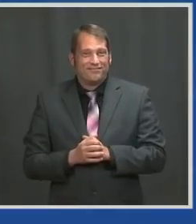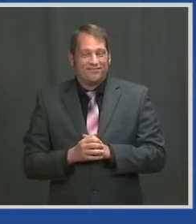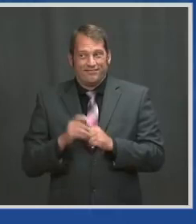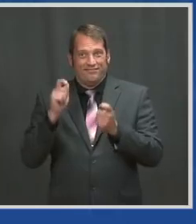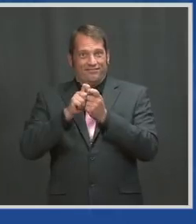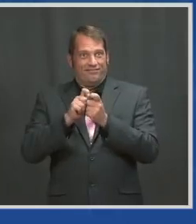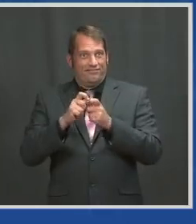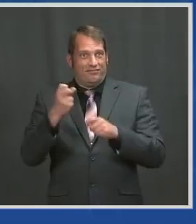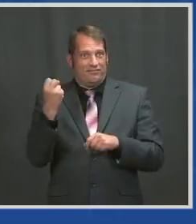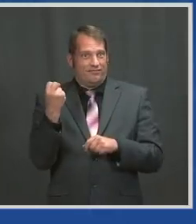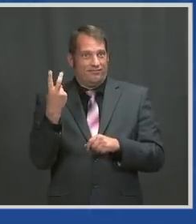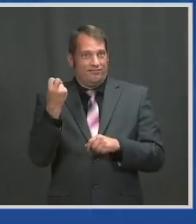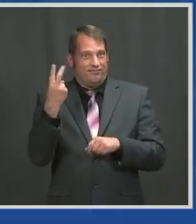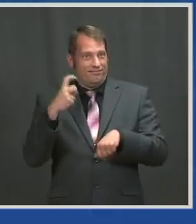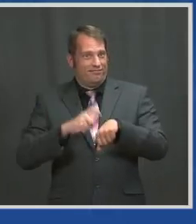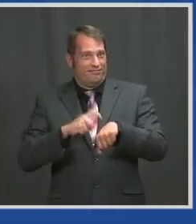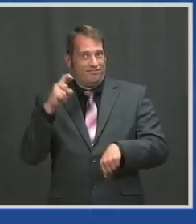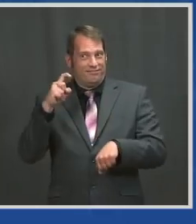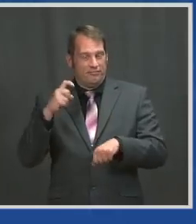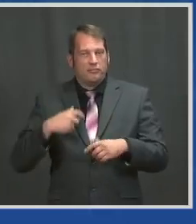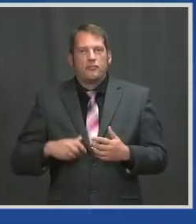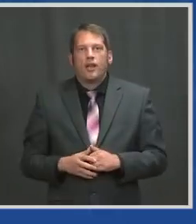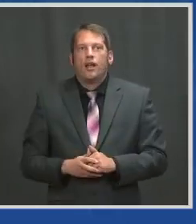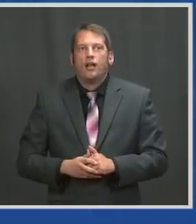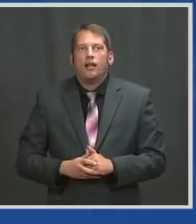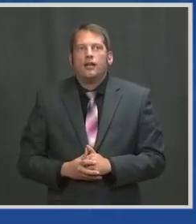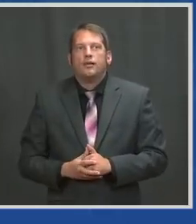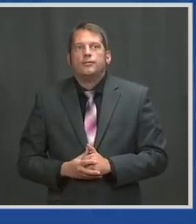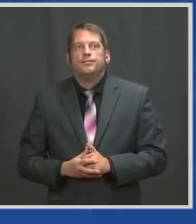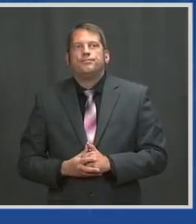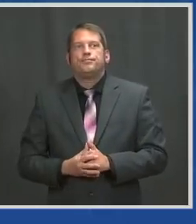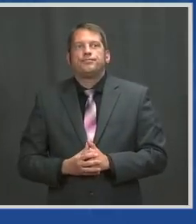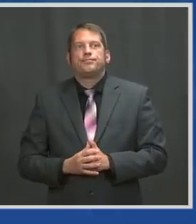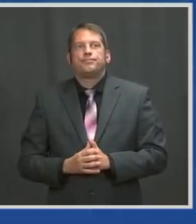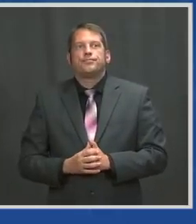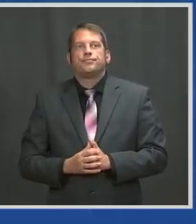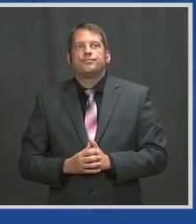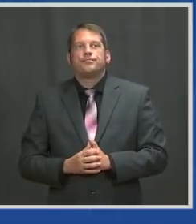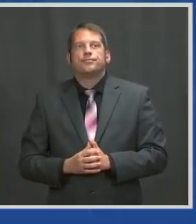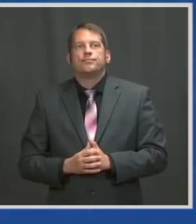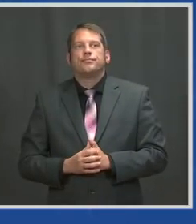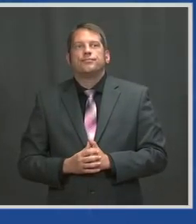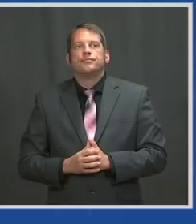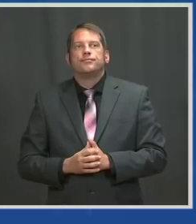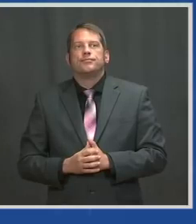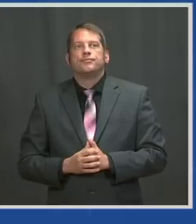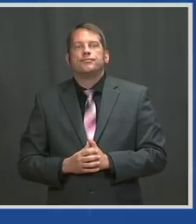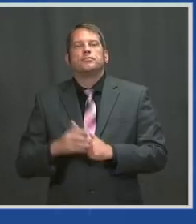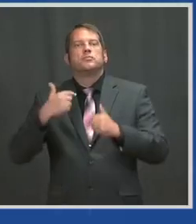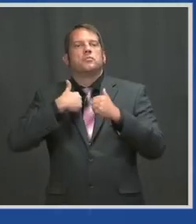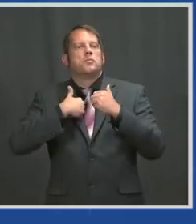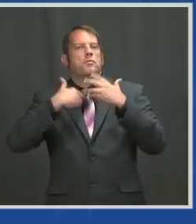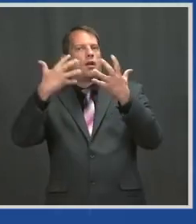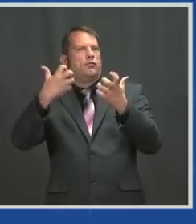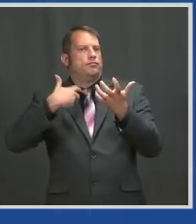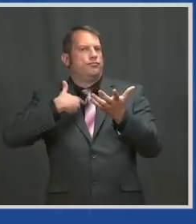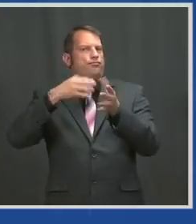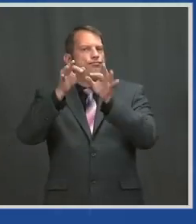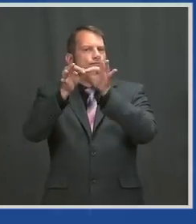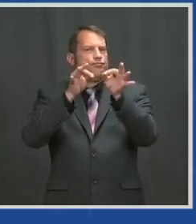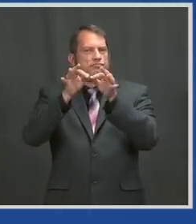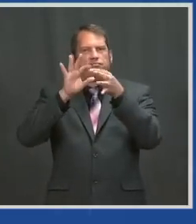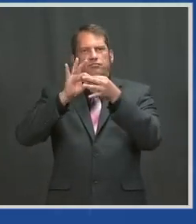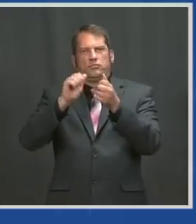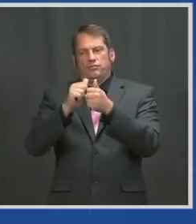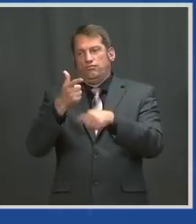I want to put today's jobs report in perspective. And look,